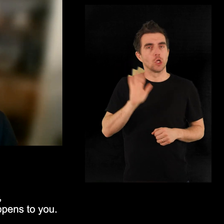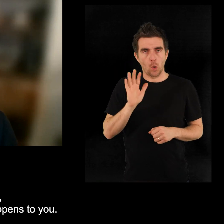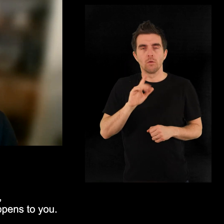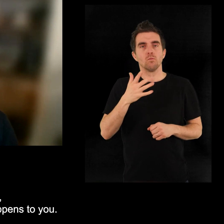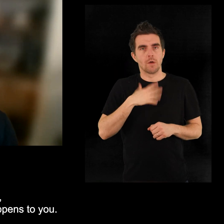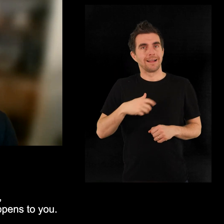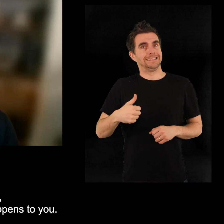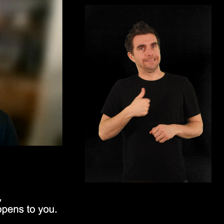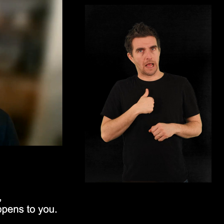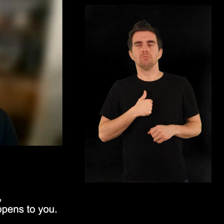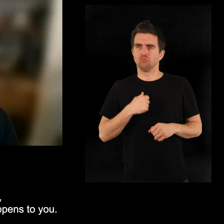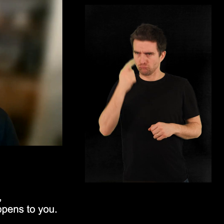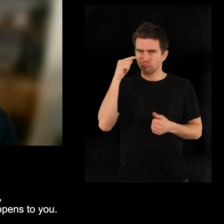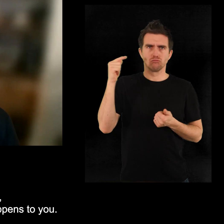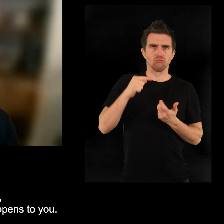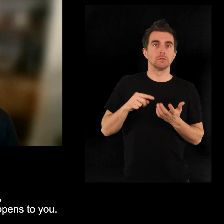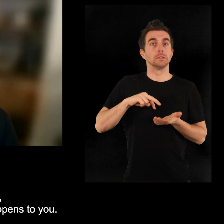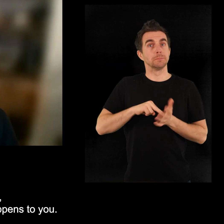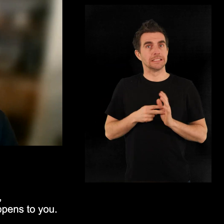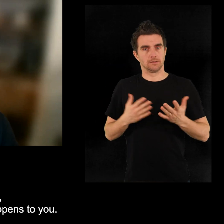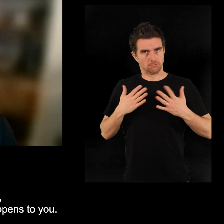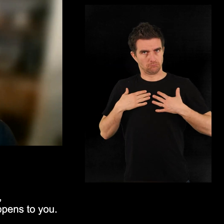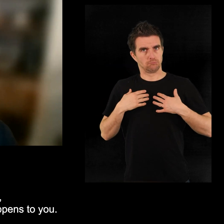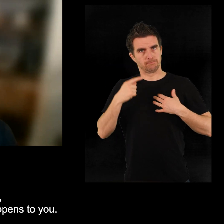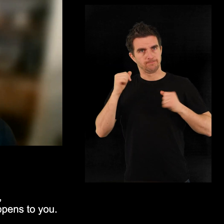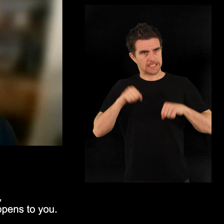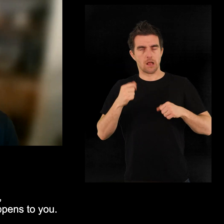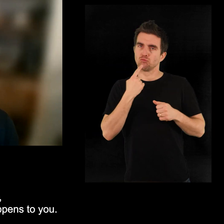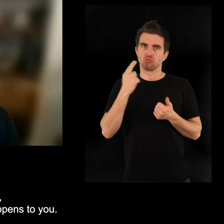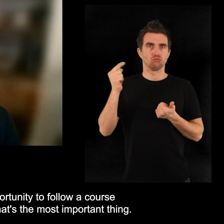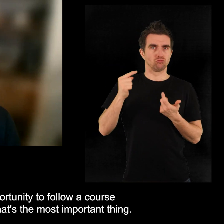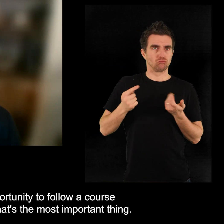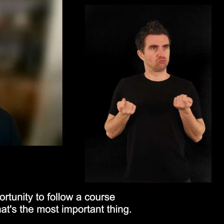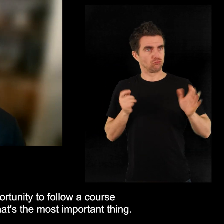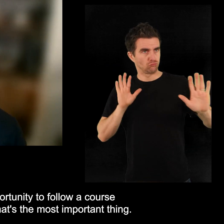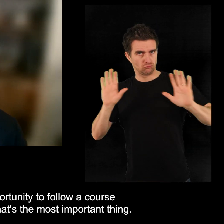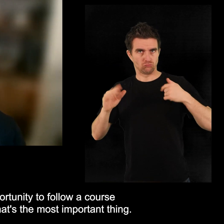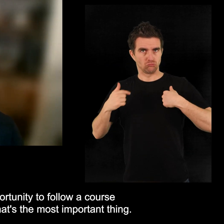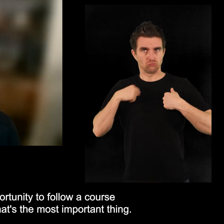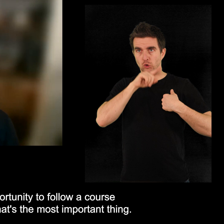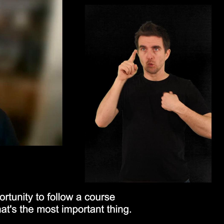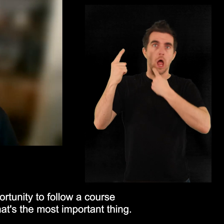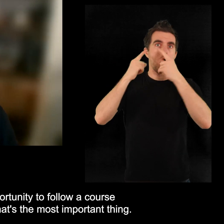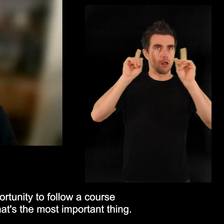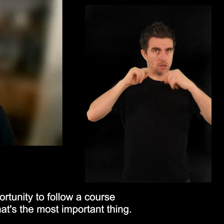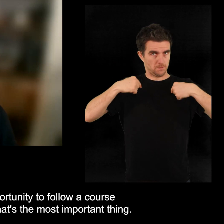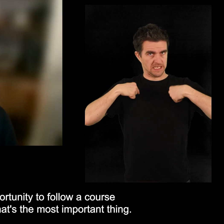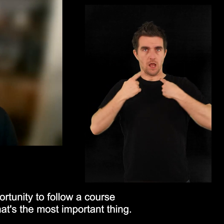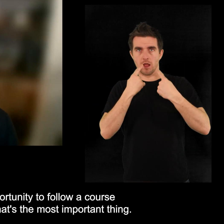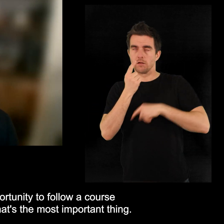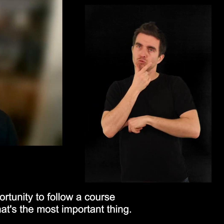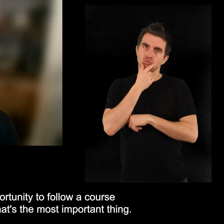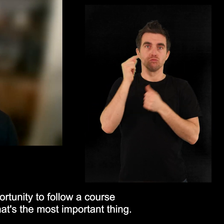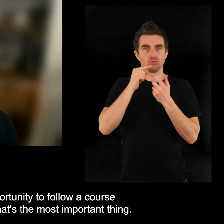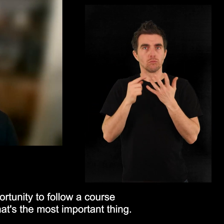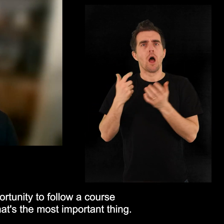about self-determination, having control over what happens to you. It is having the right and opportunity to follow a